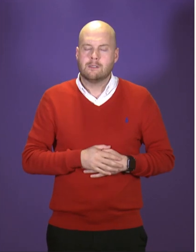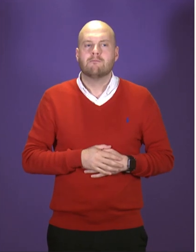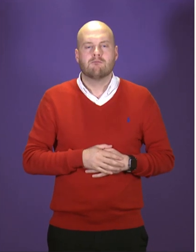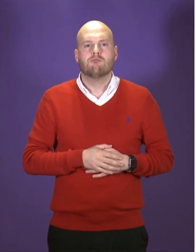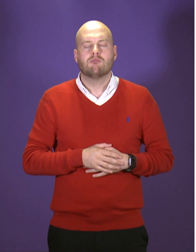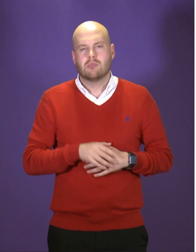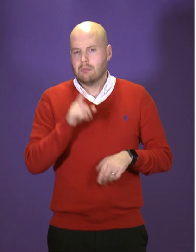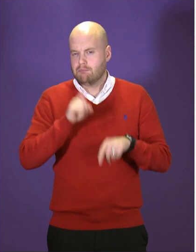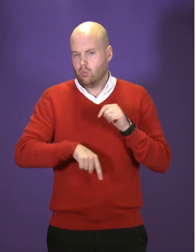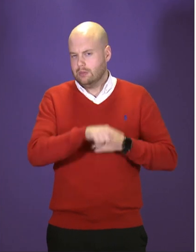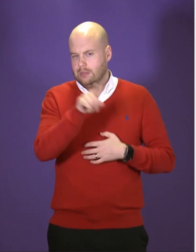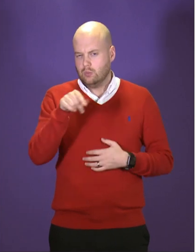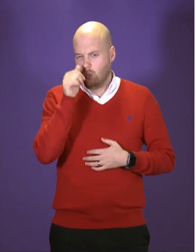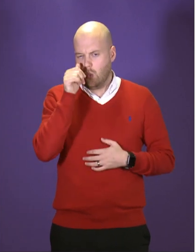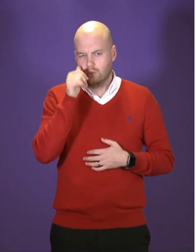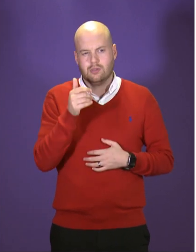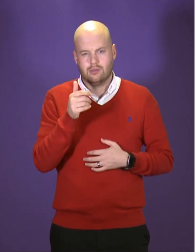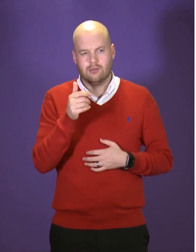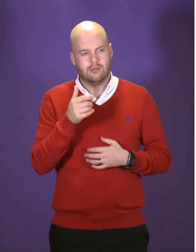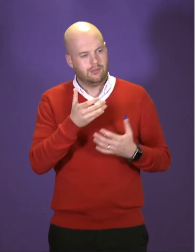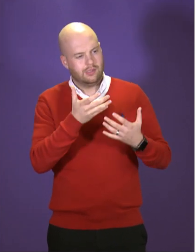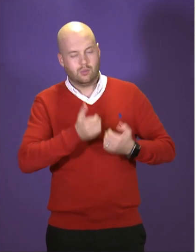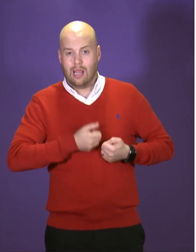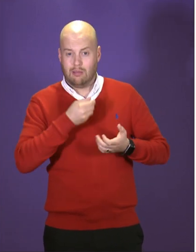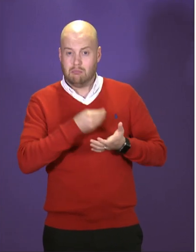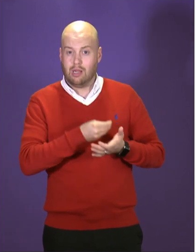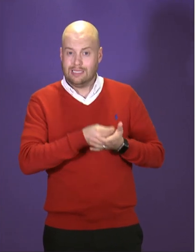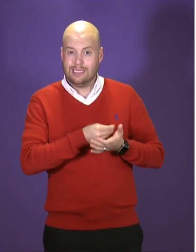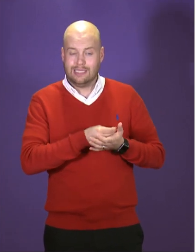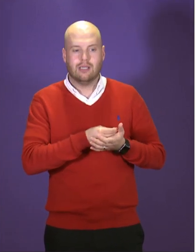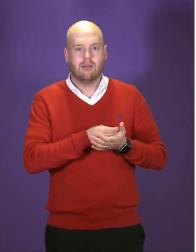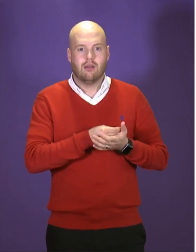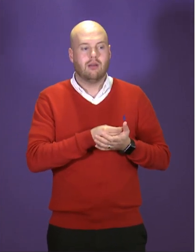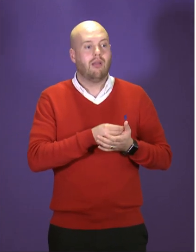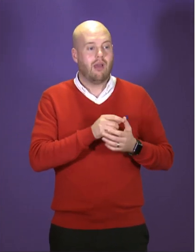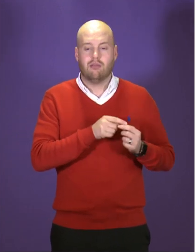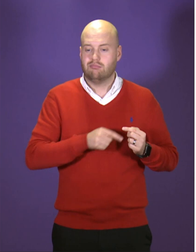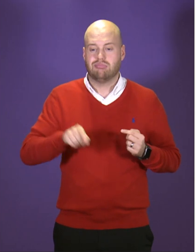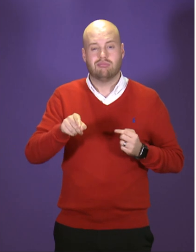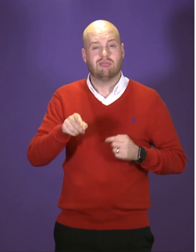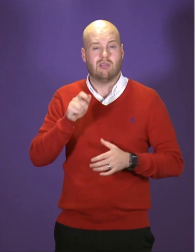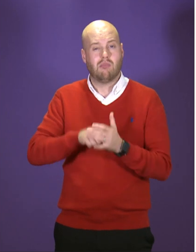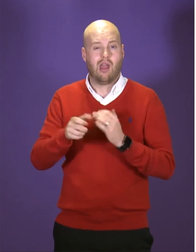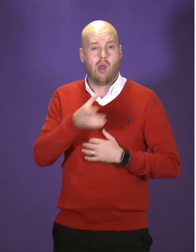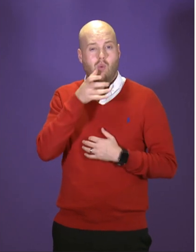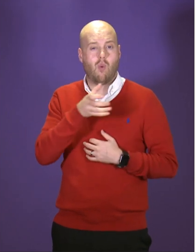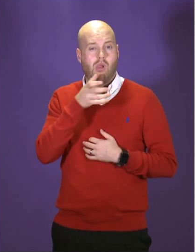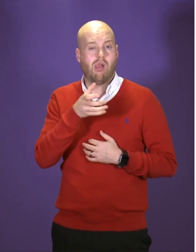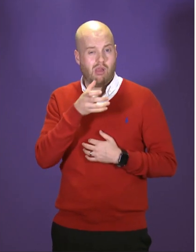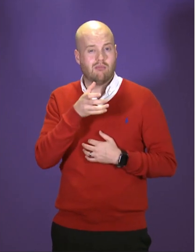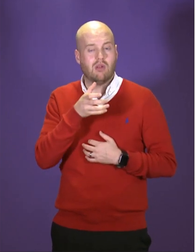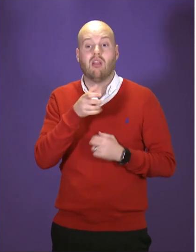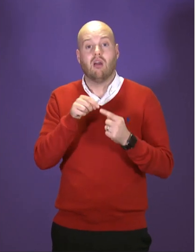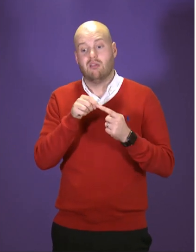any community that you get dole, you get the money at the one end of the street, you then go to the alcohol shop, and then, you know, at the end of the street,